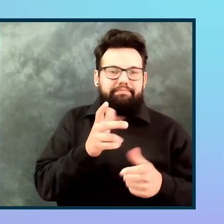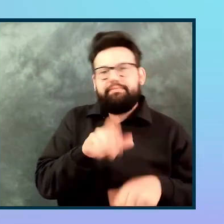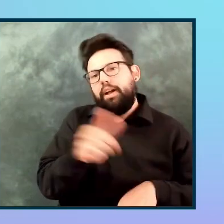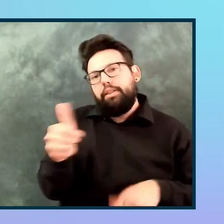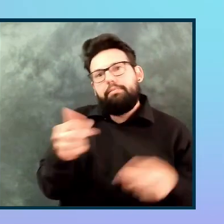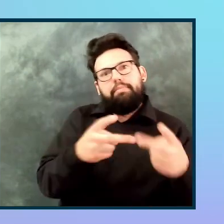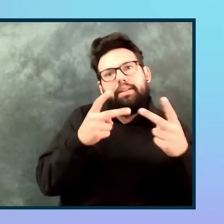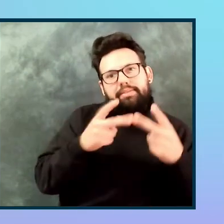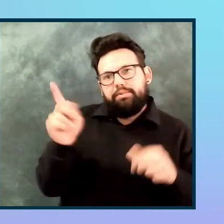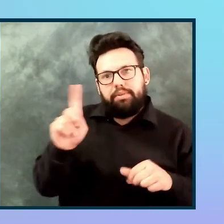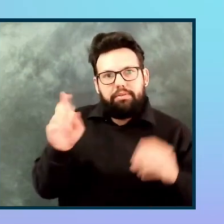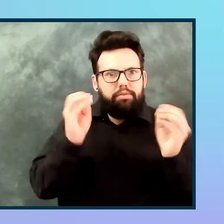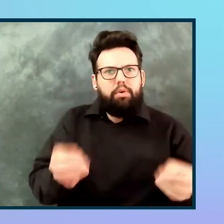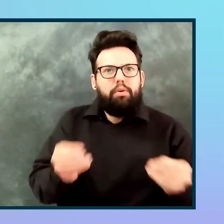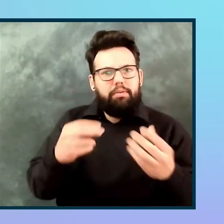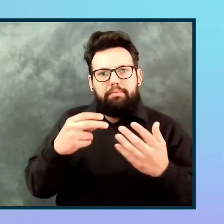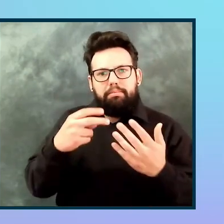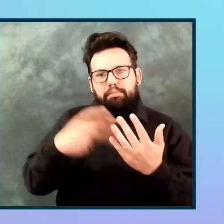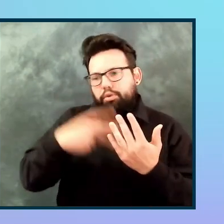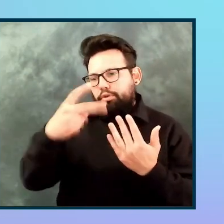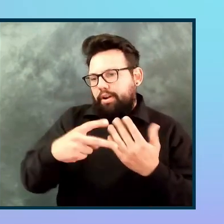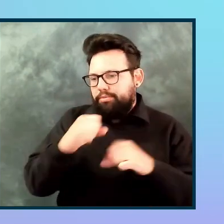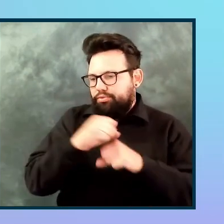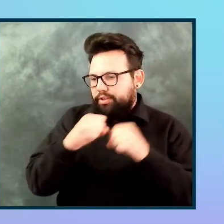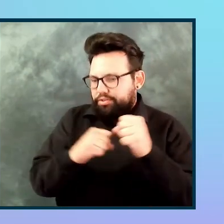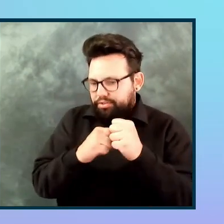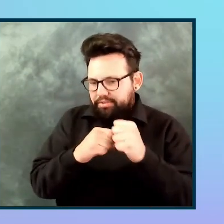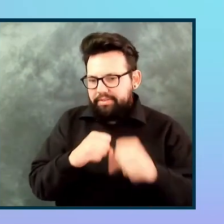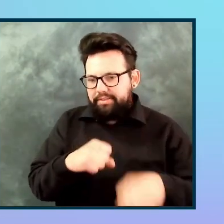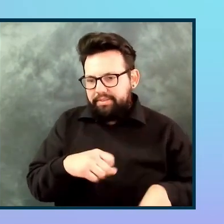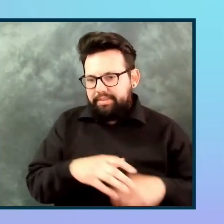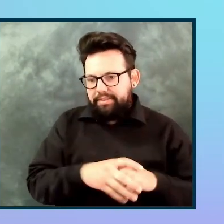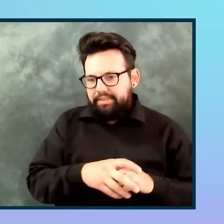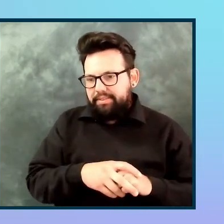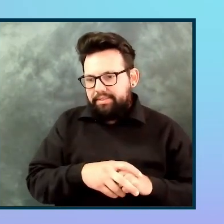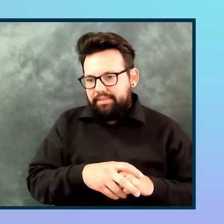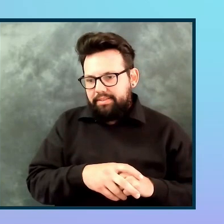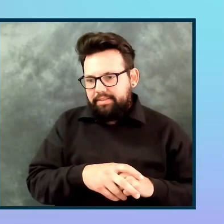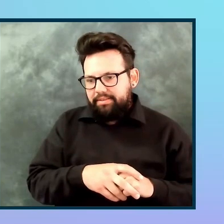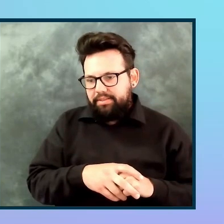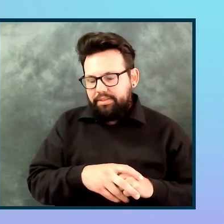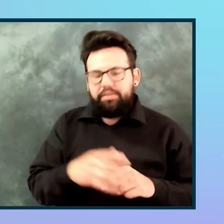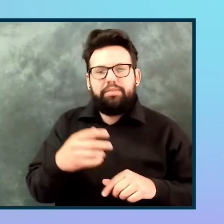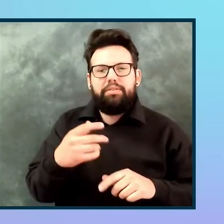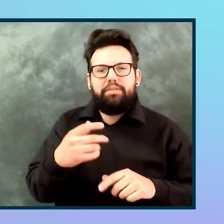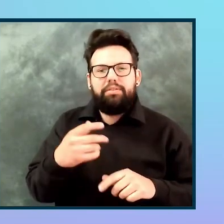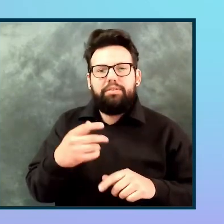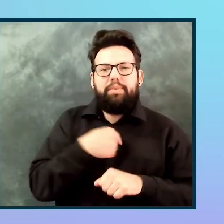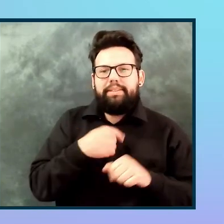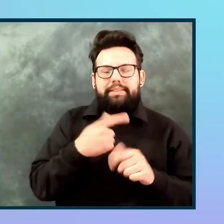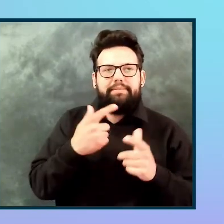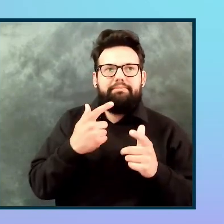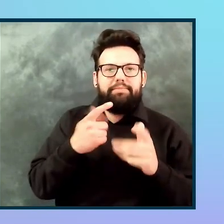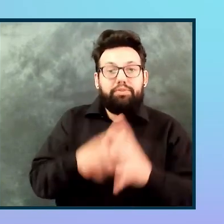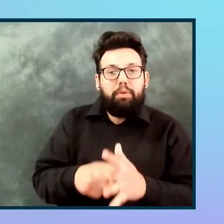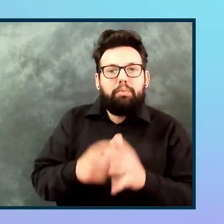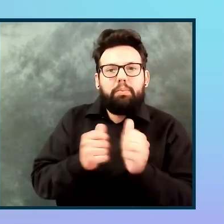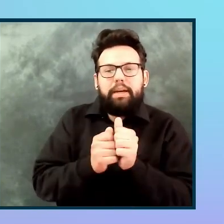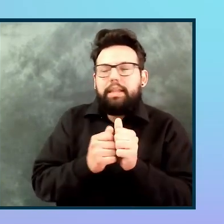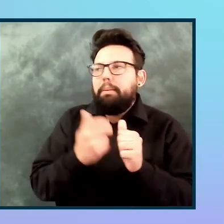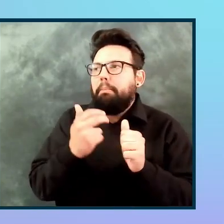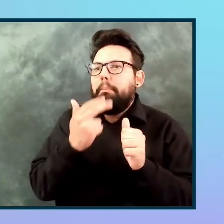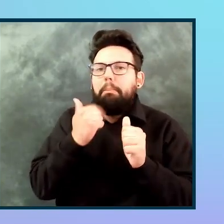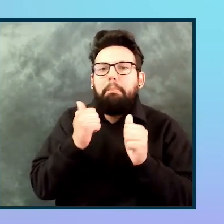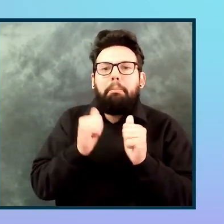what it really was somebody thinking, the work of accessibility is important. And so we're going to start with something little. We're going to try to get